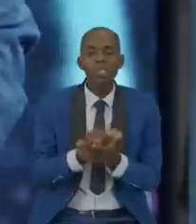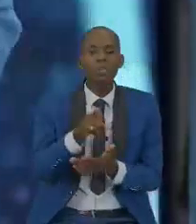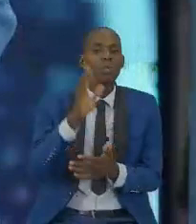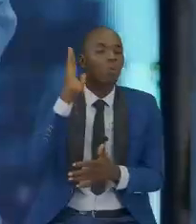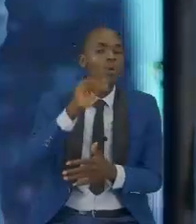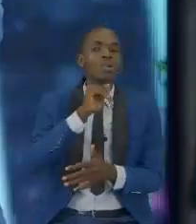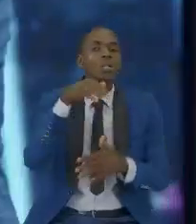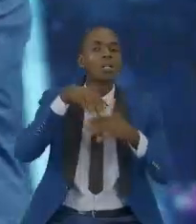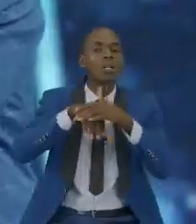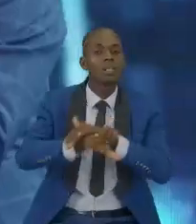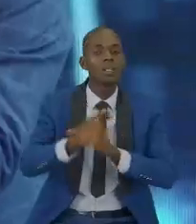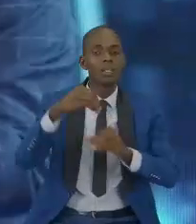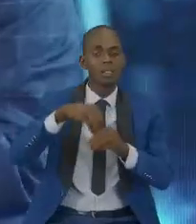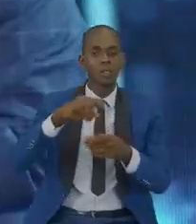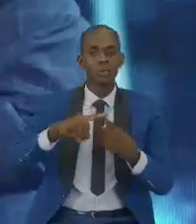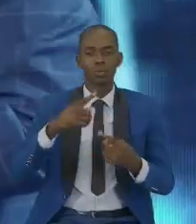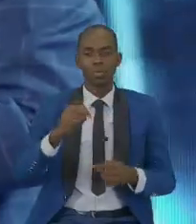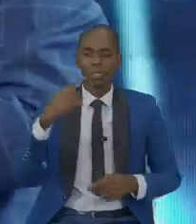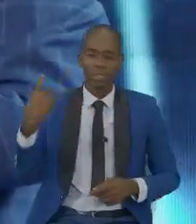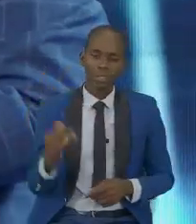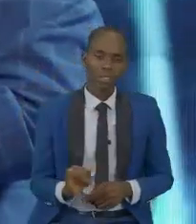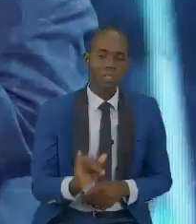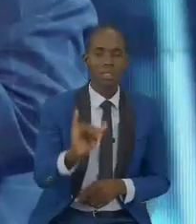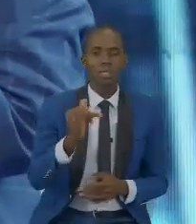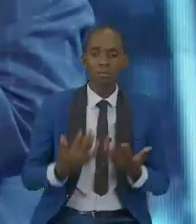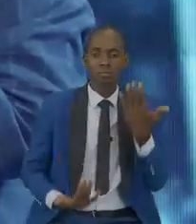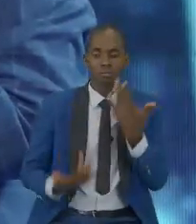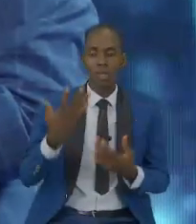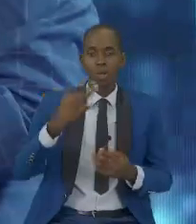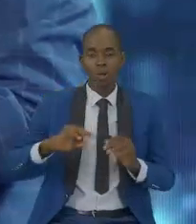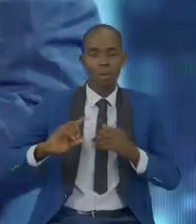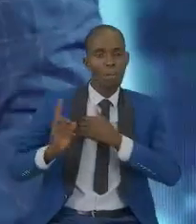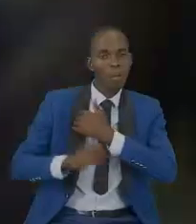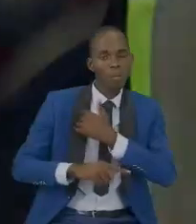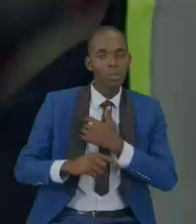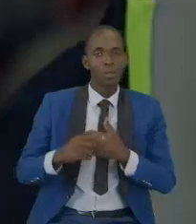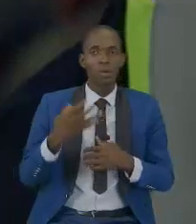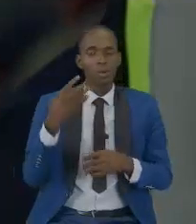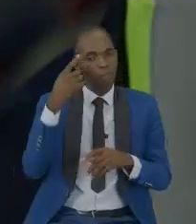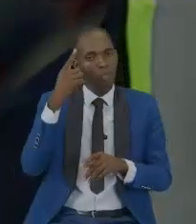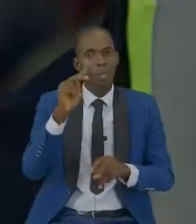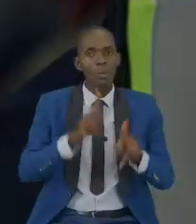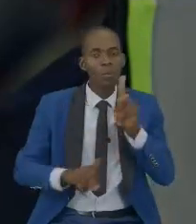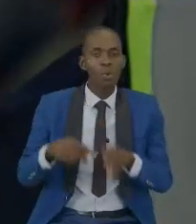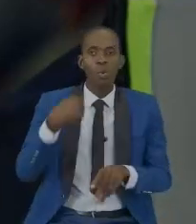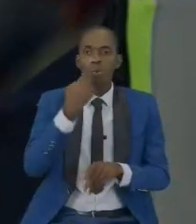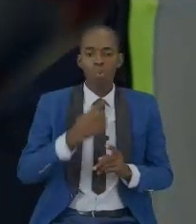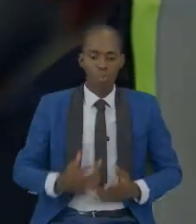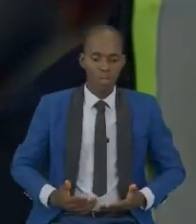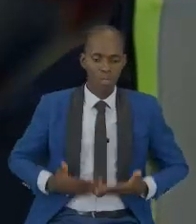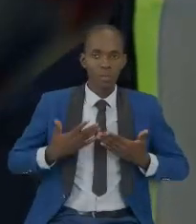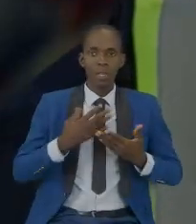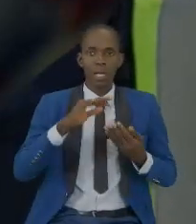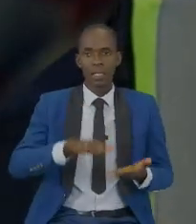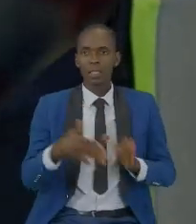the eternal furnace of punishment for the people who live and die in